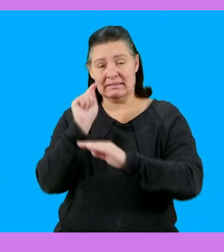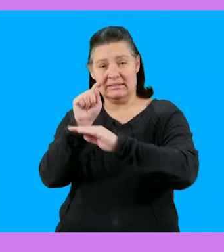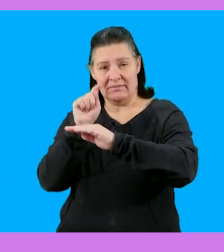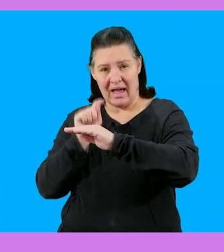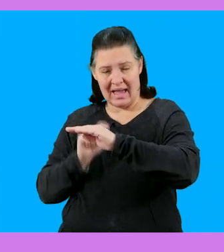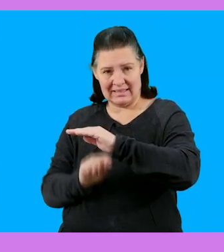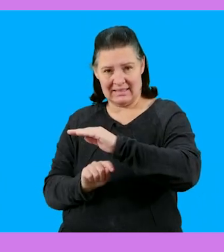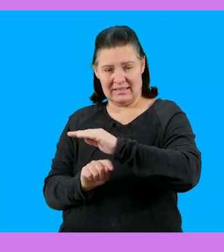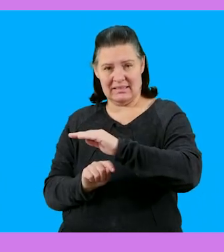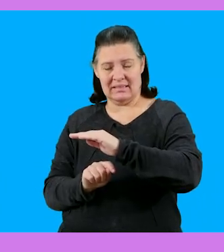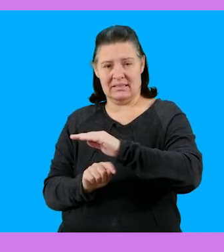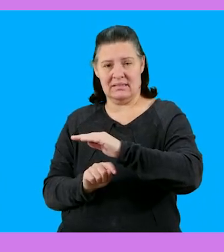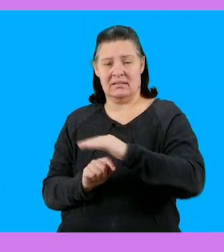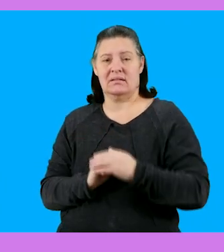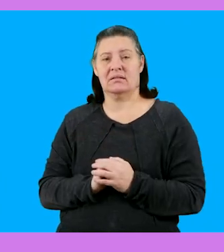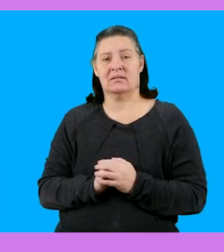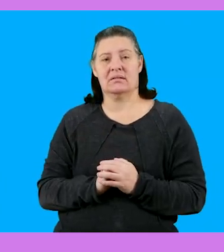divide that by the initial